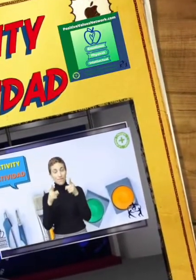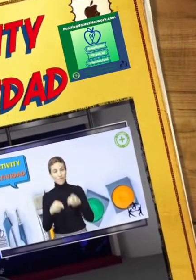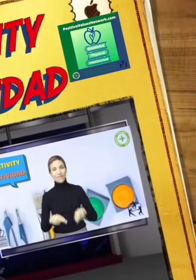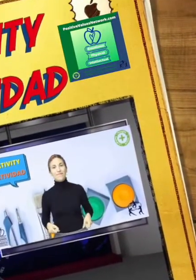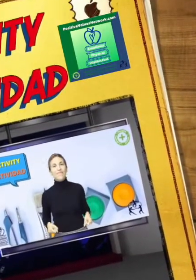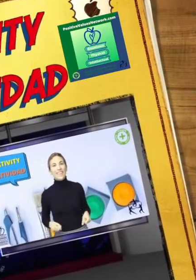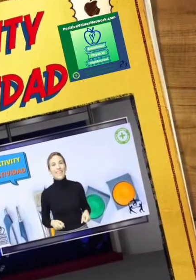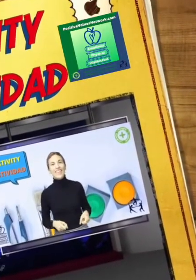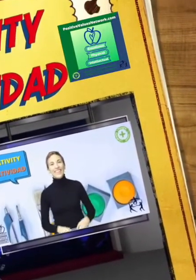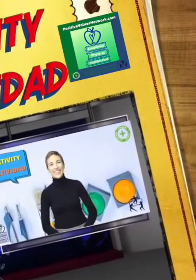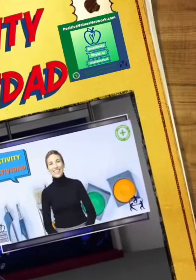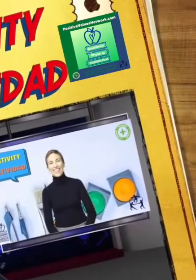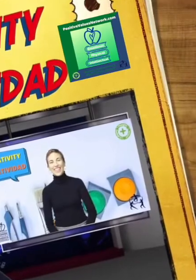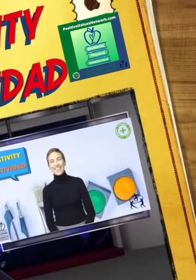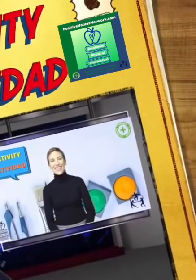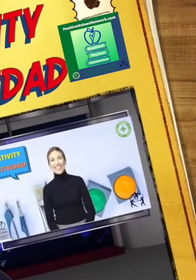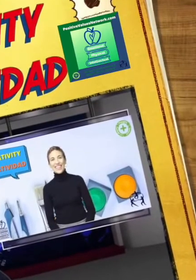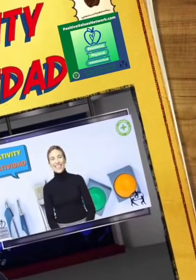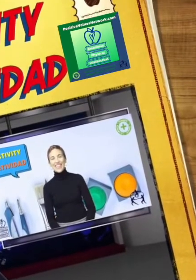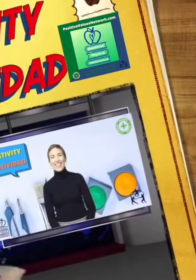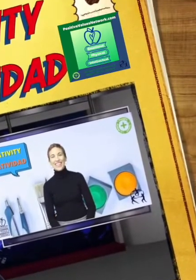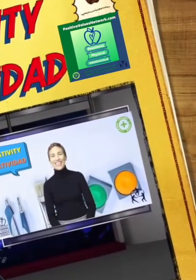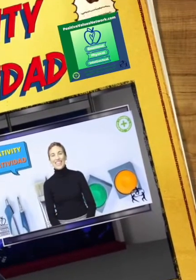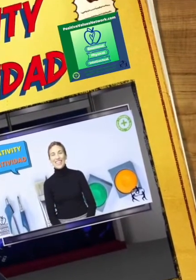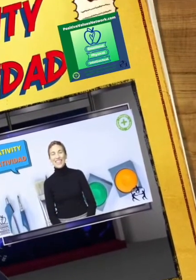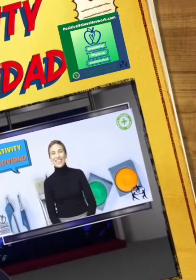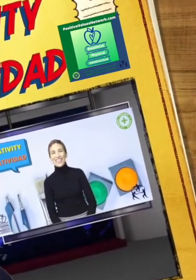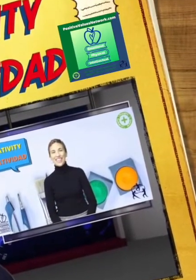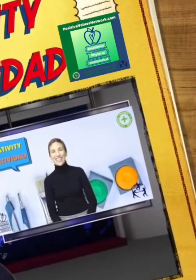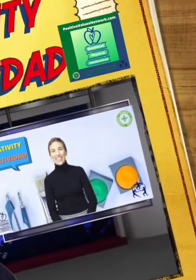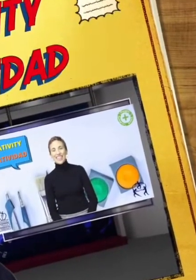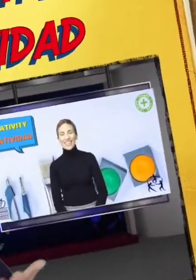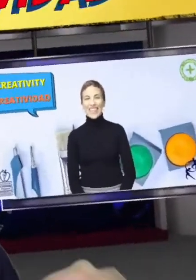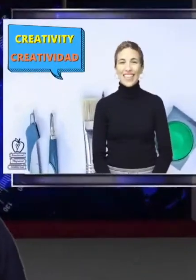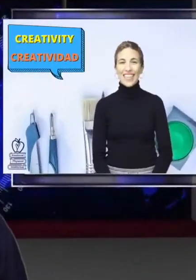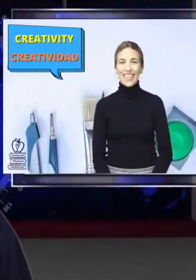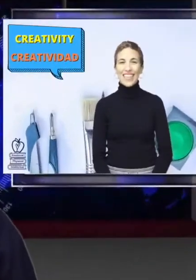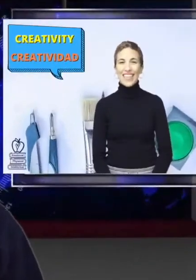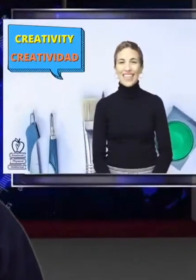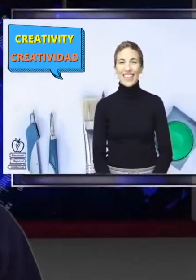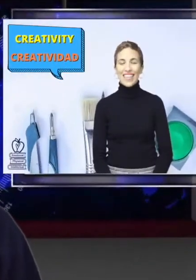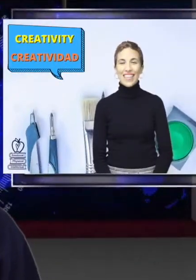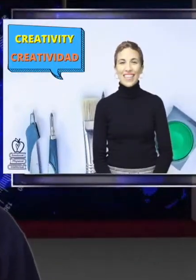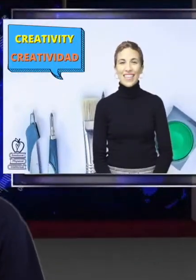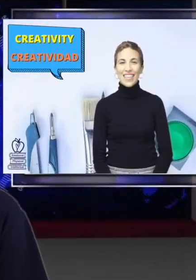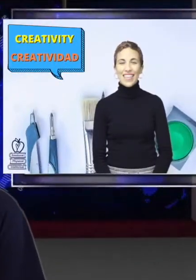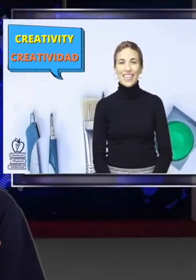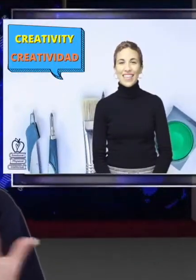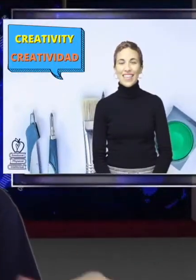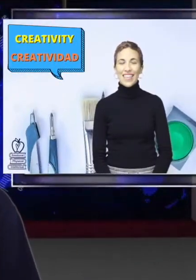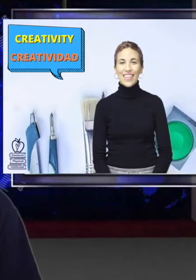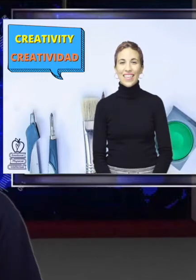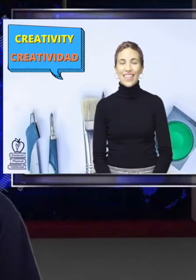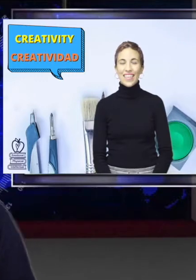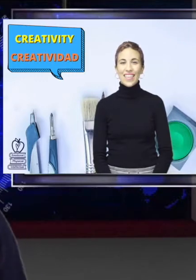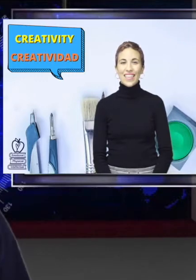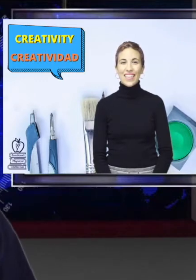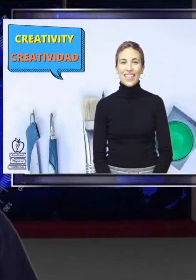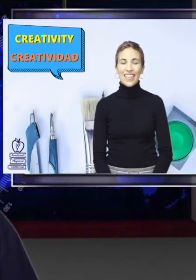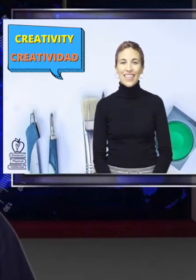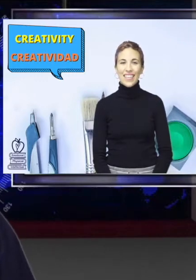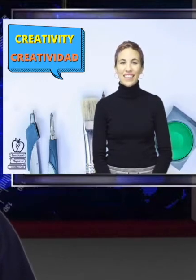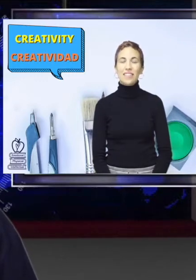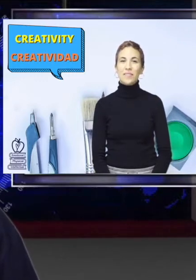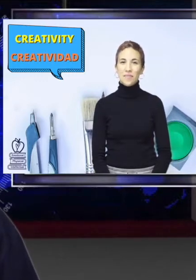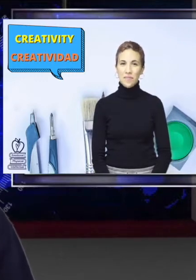aren't we? That was a lot of fun. And for those in Morgan County and beyond, we have lots of great pictures of our